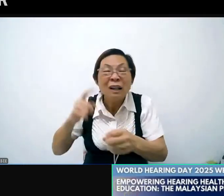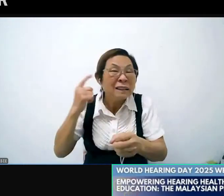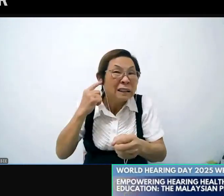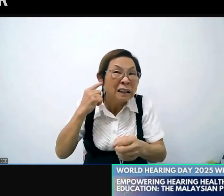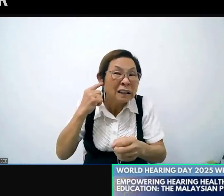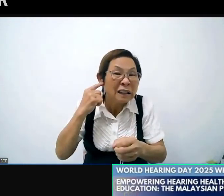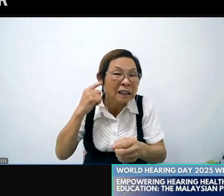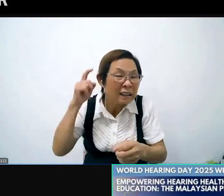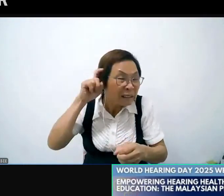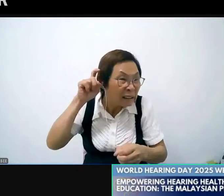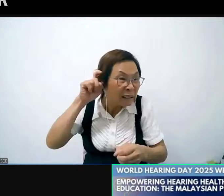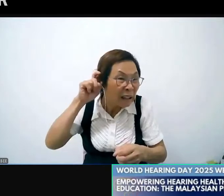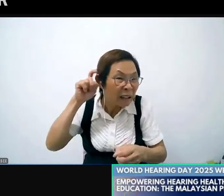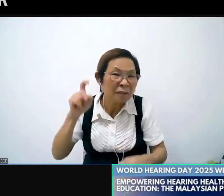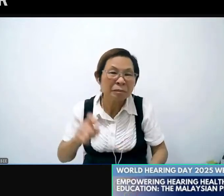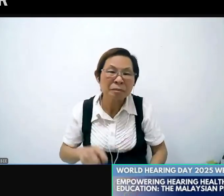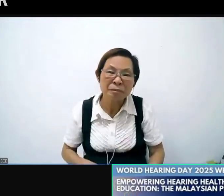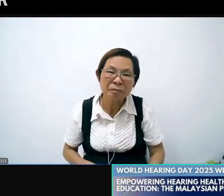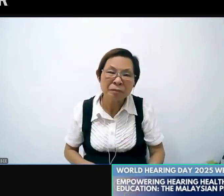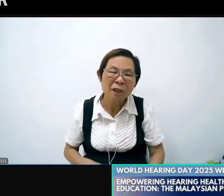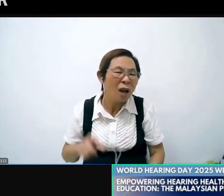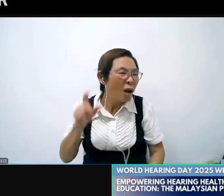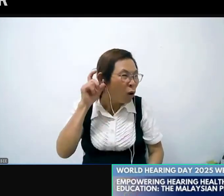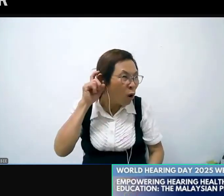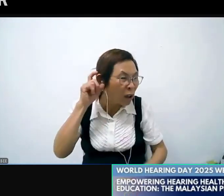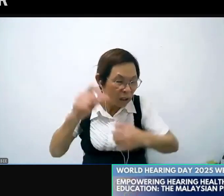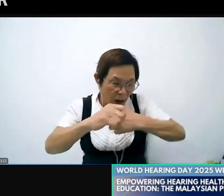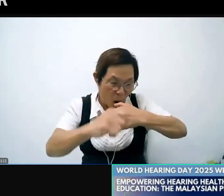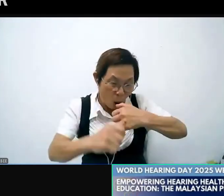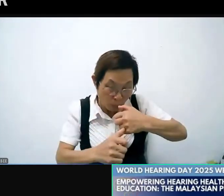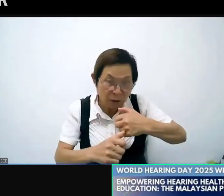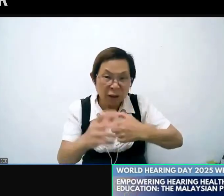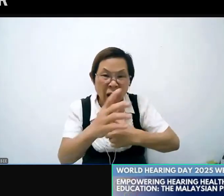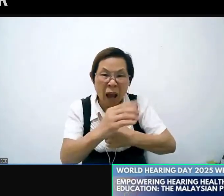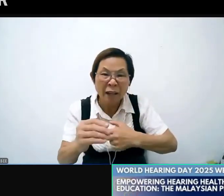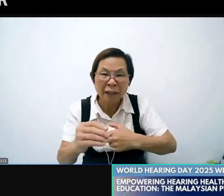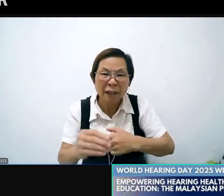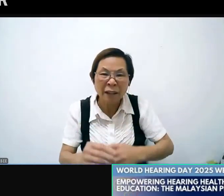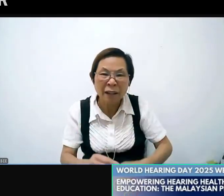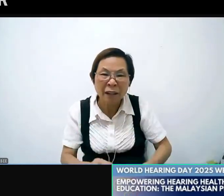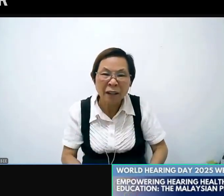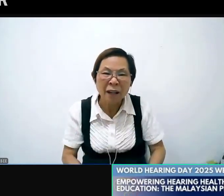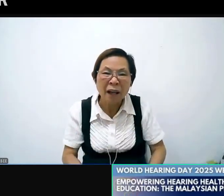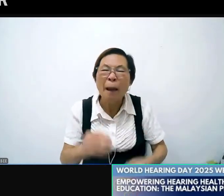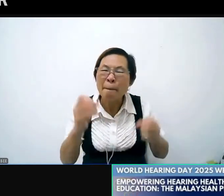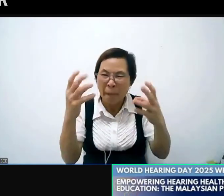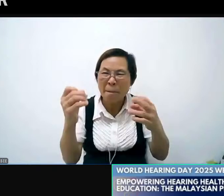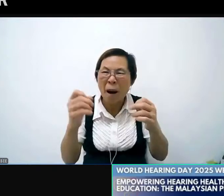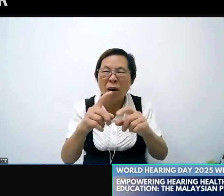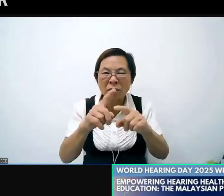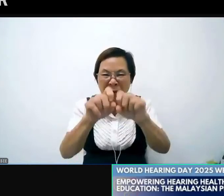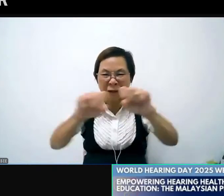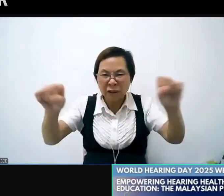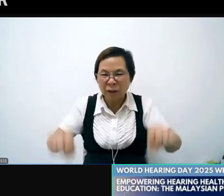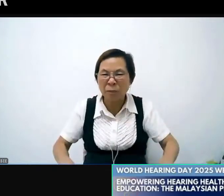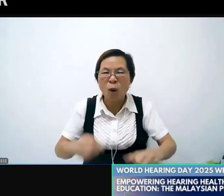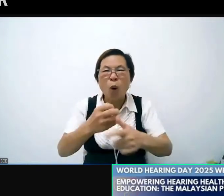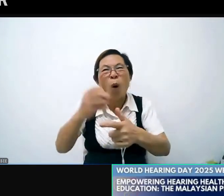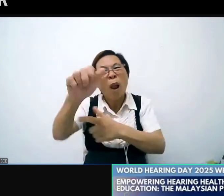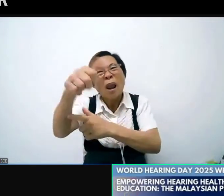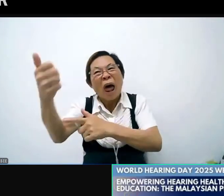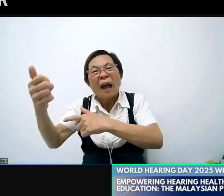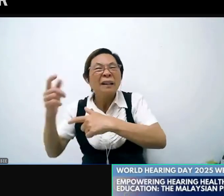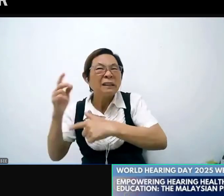as hearing aid, cochlear implant, FM system, and other sort of hearing technologies.